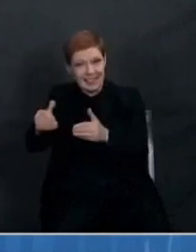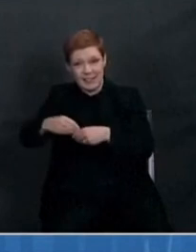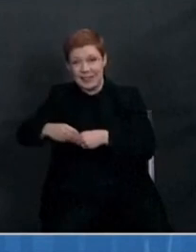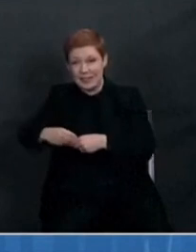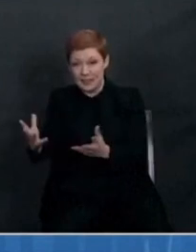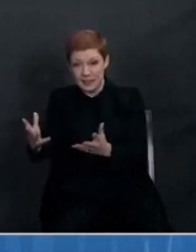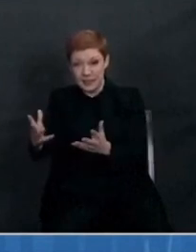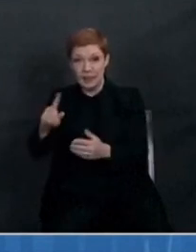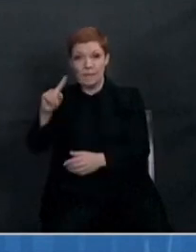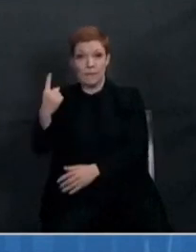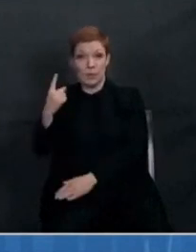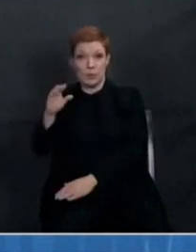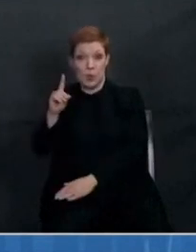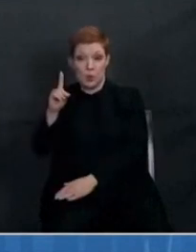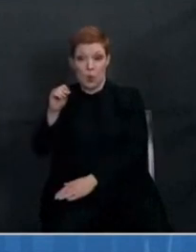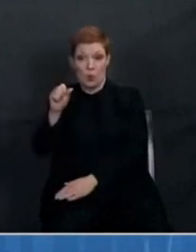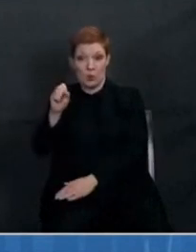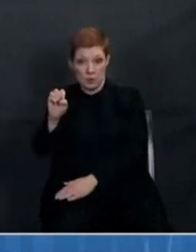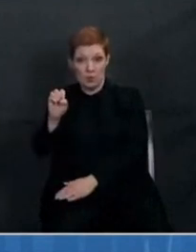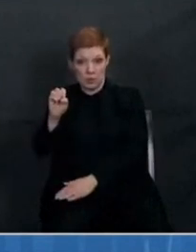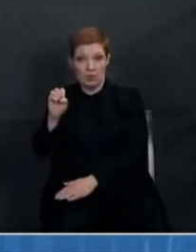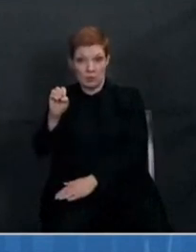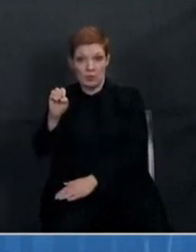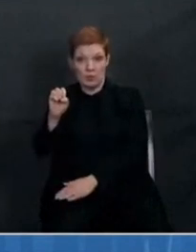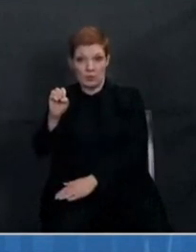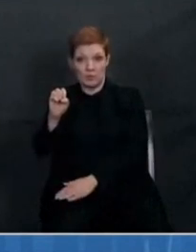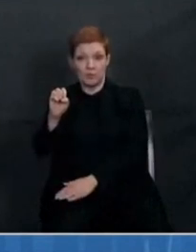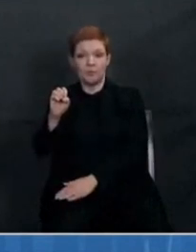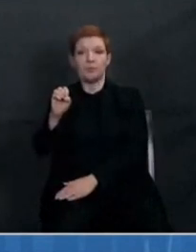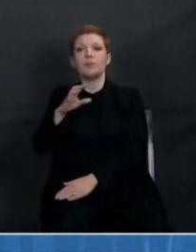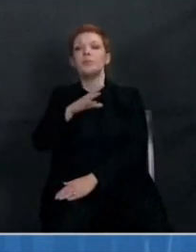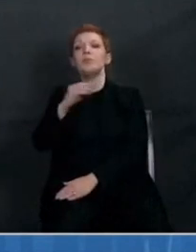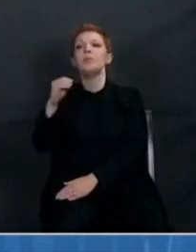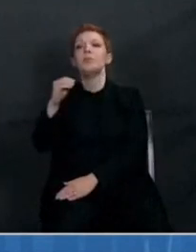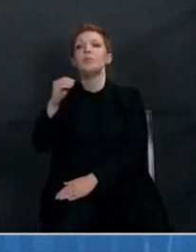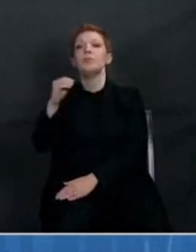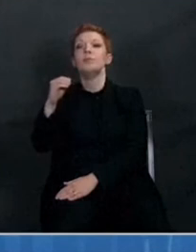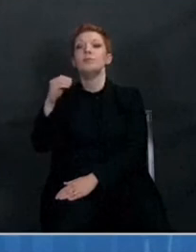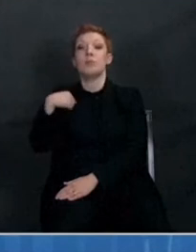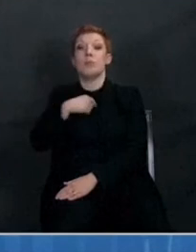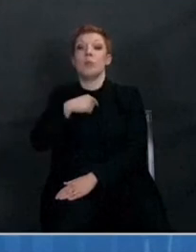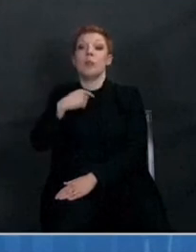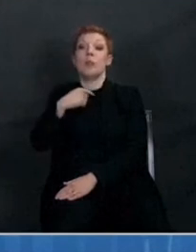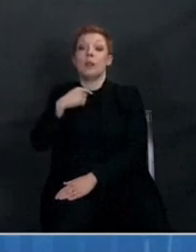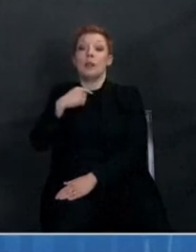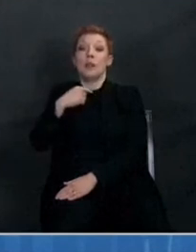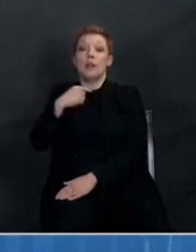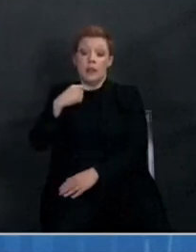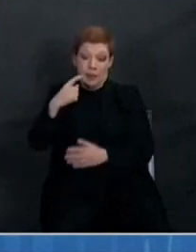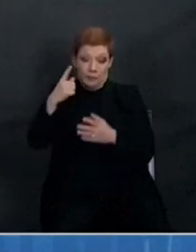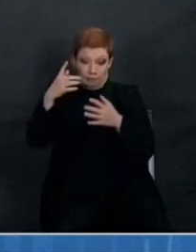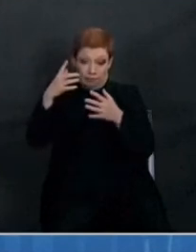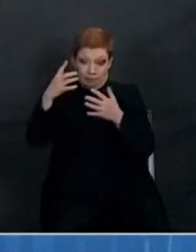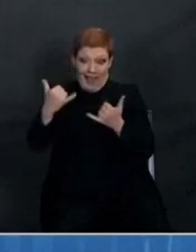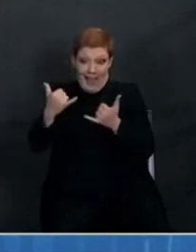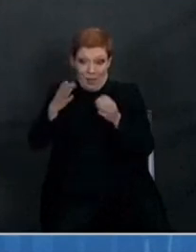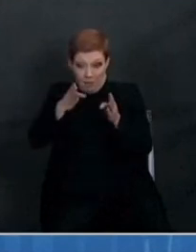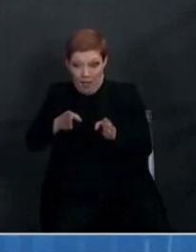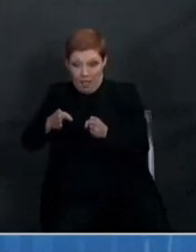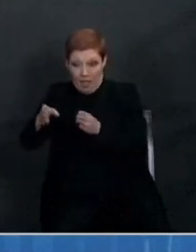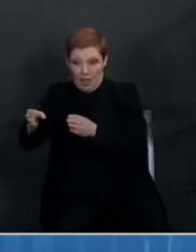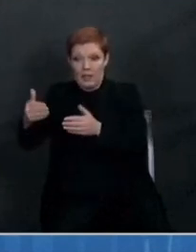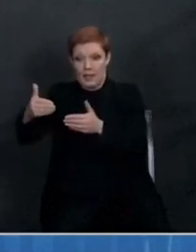to go to locations, and as Mr. Slavitt said, that we're going to give a three-week window so that people will know